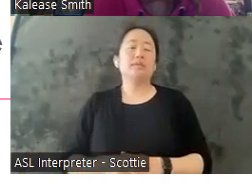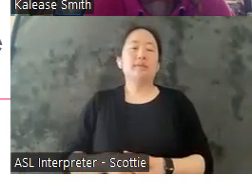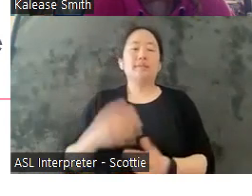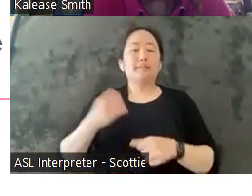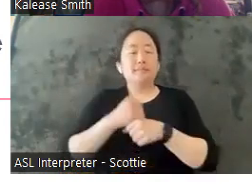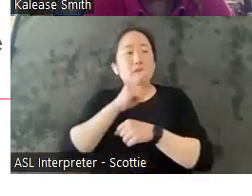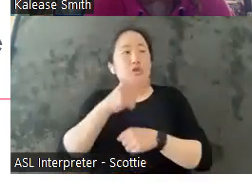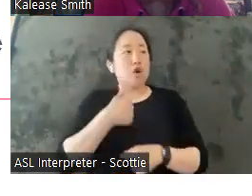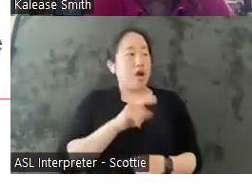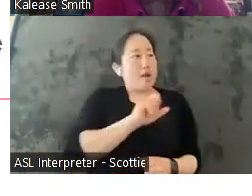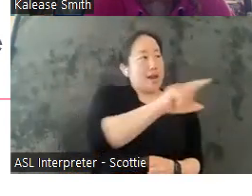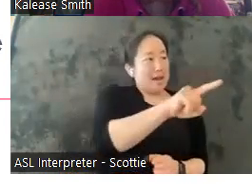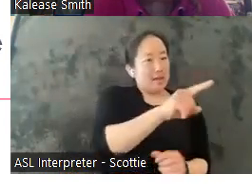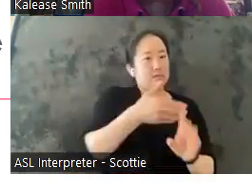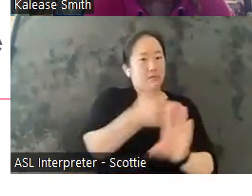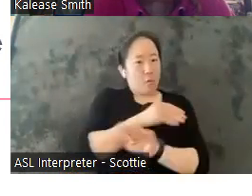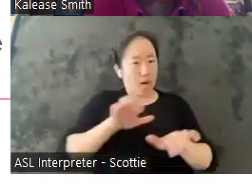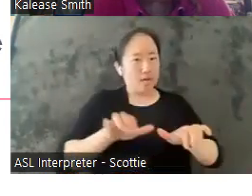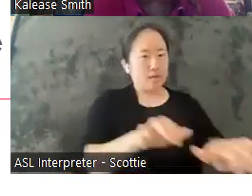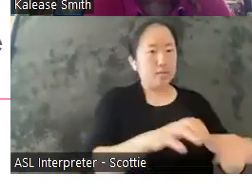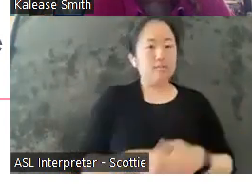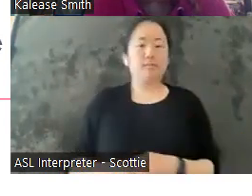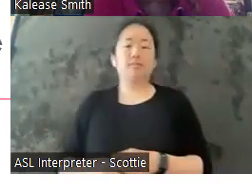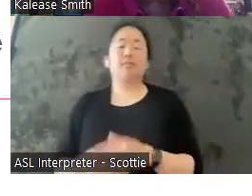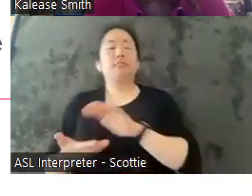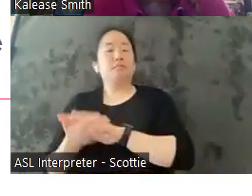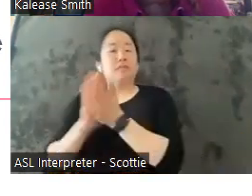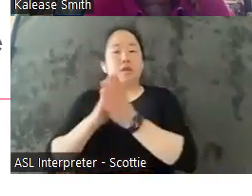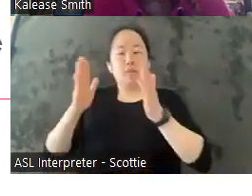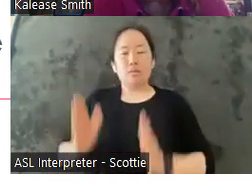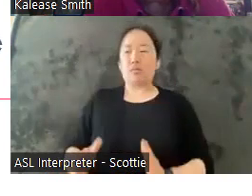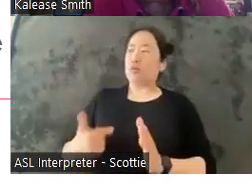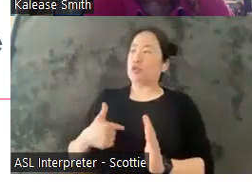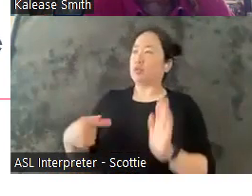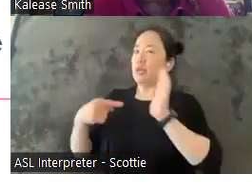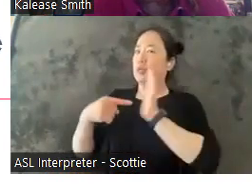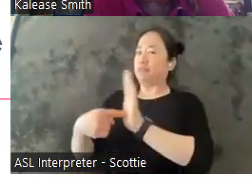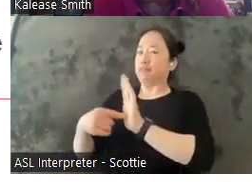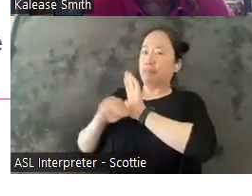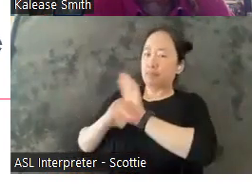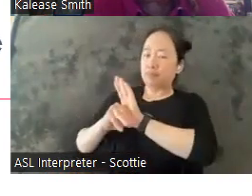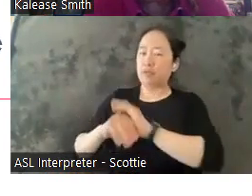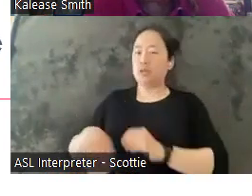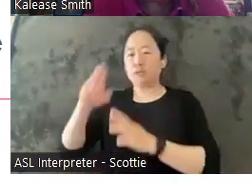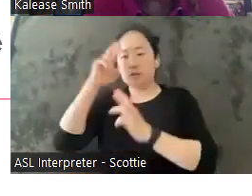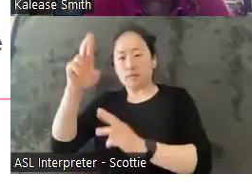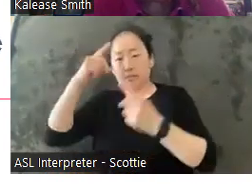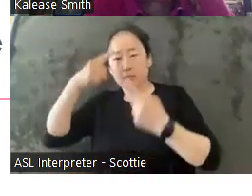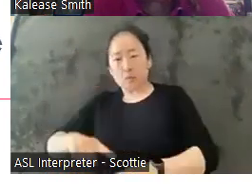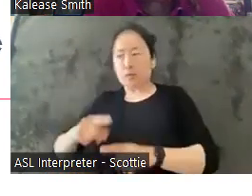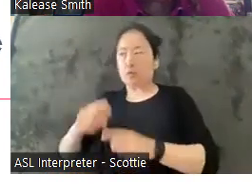do, being that person who kind of models respecting consent and respecting boundaries, let other people follow in your